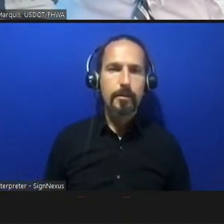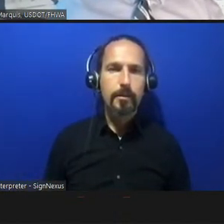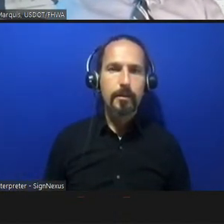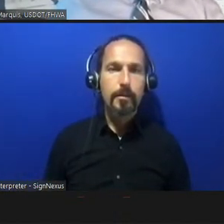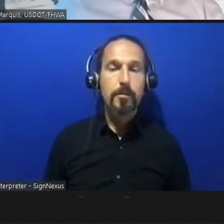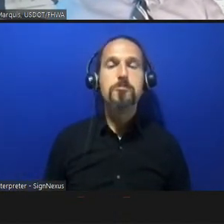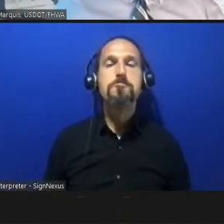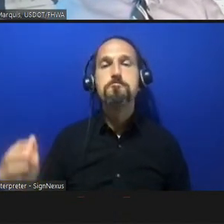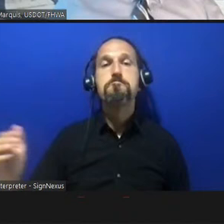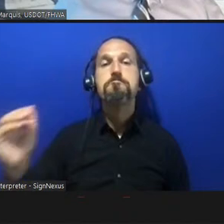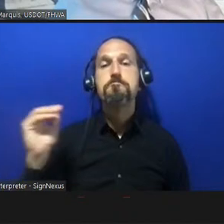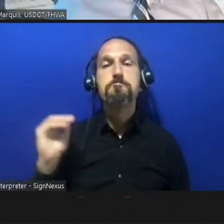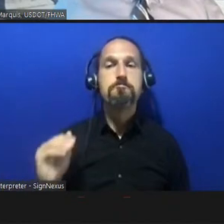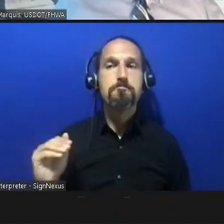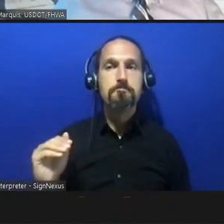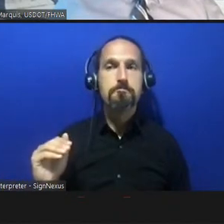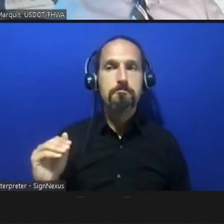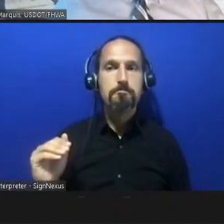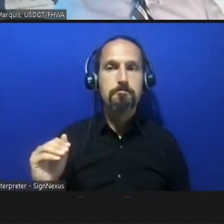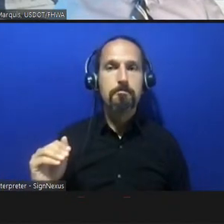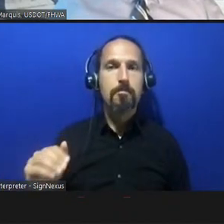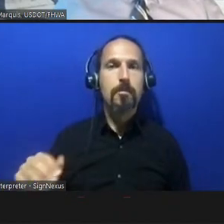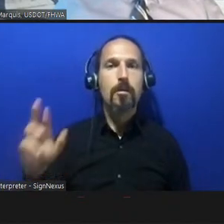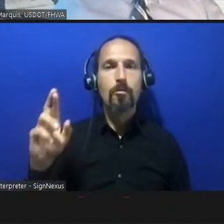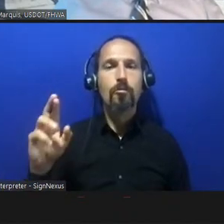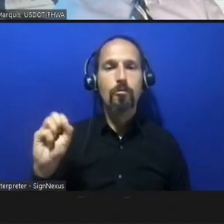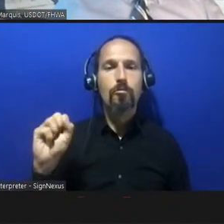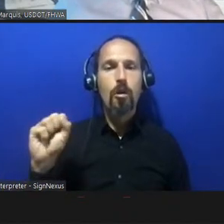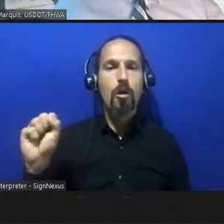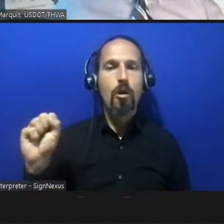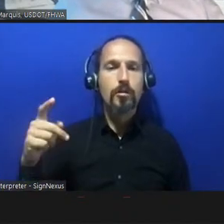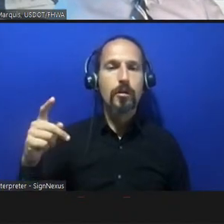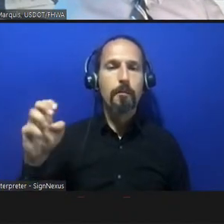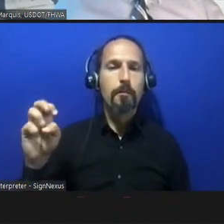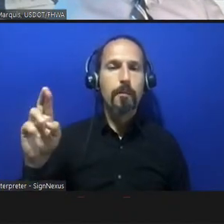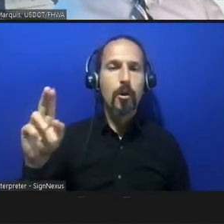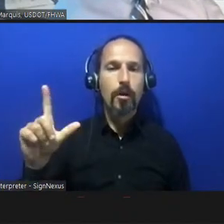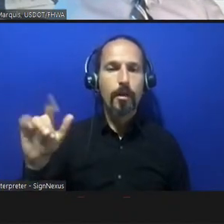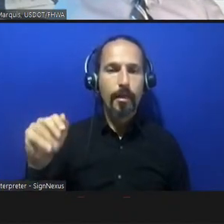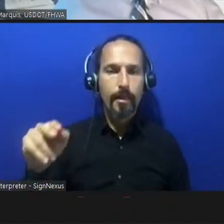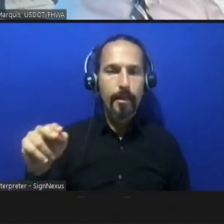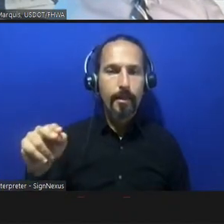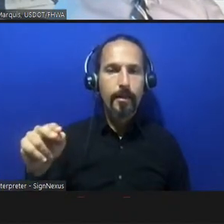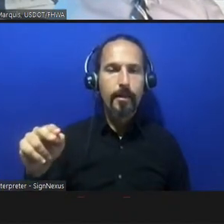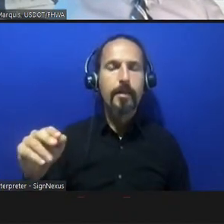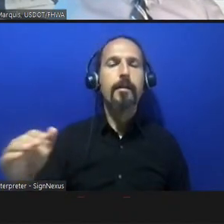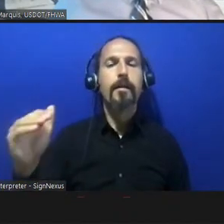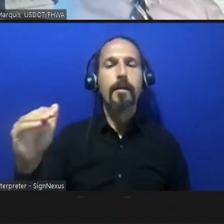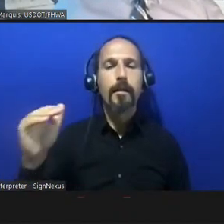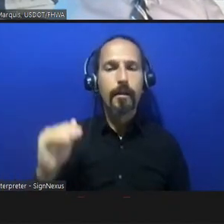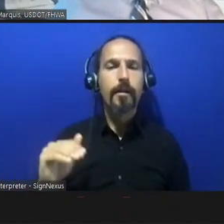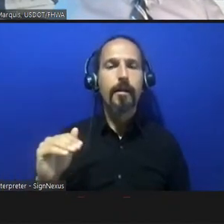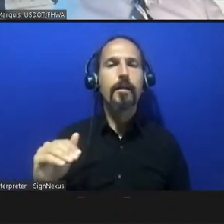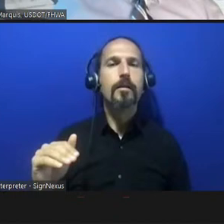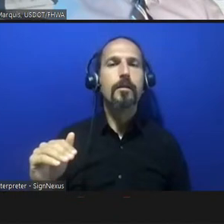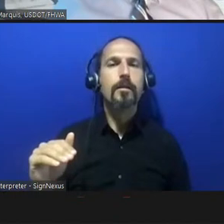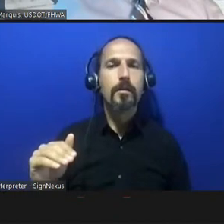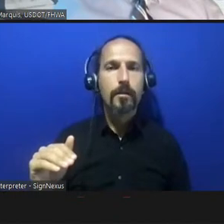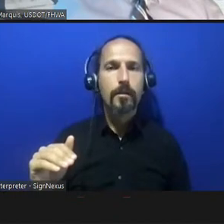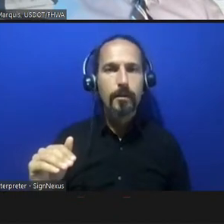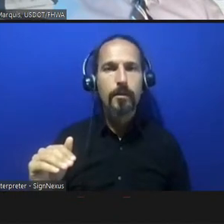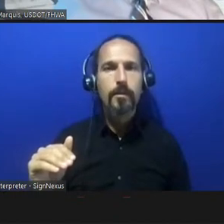our next speaker is ross perlin followed by silvano ferran